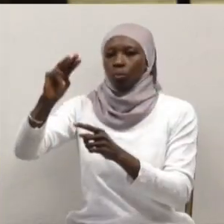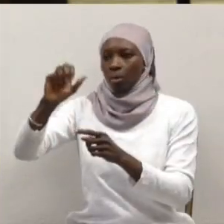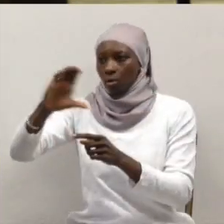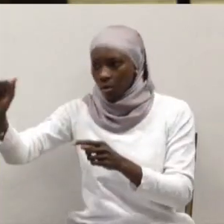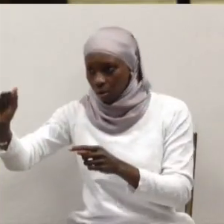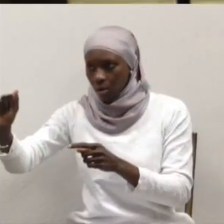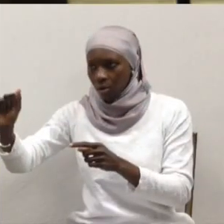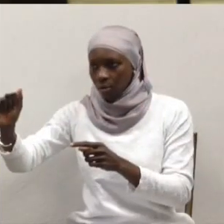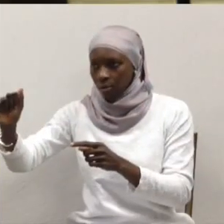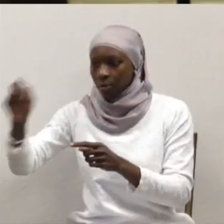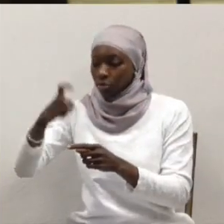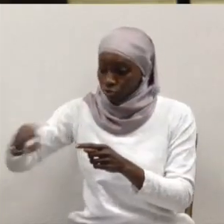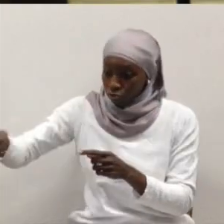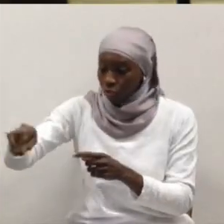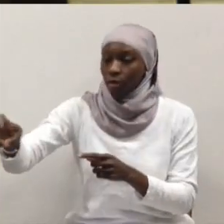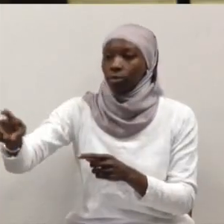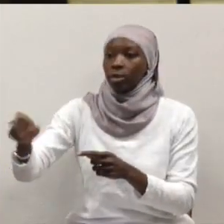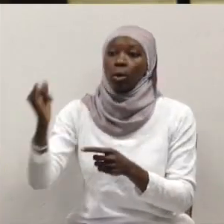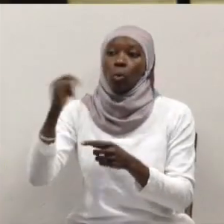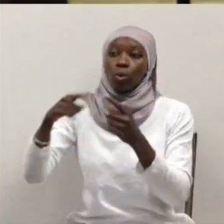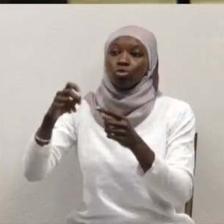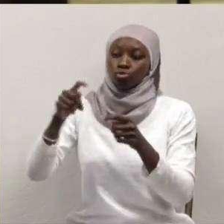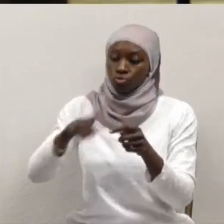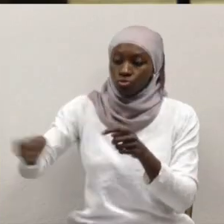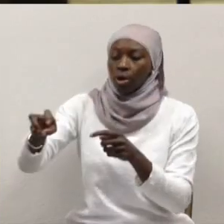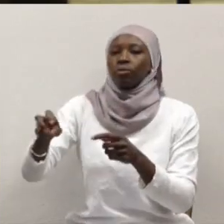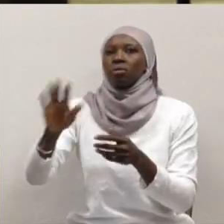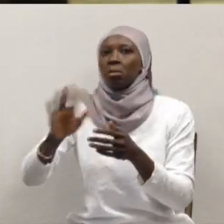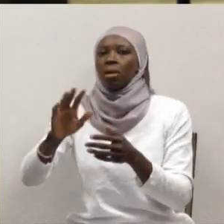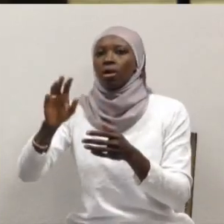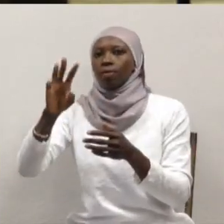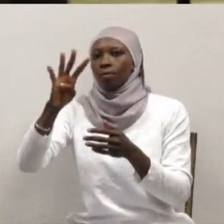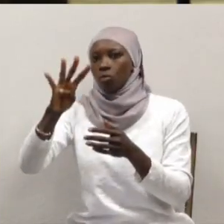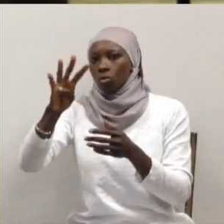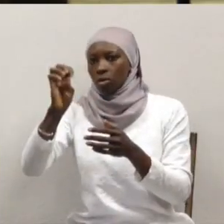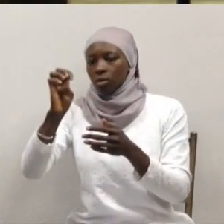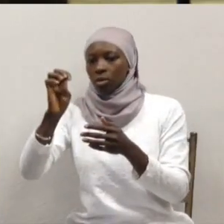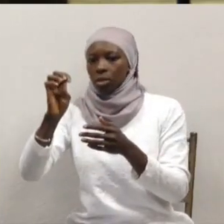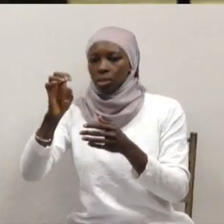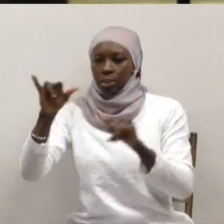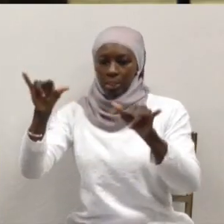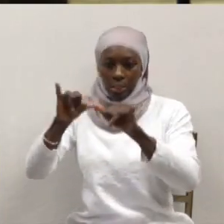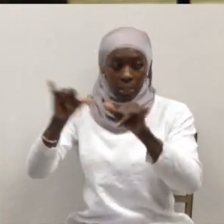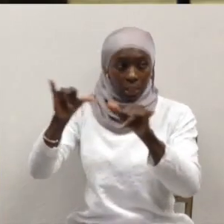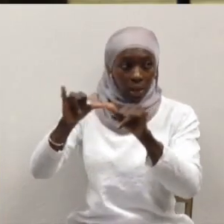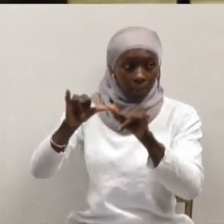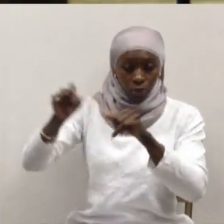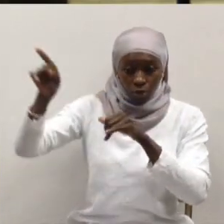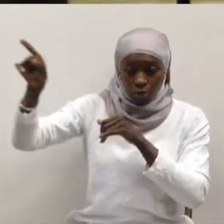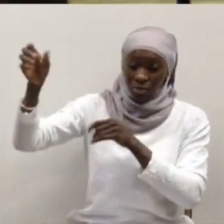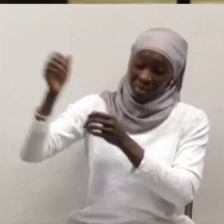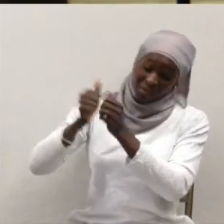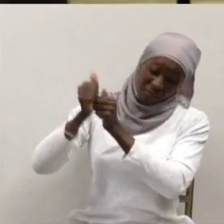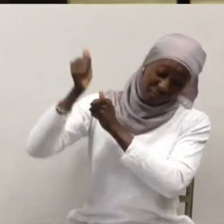for 400 kilometers away, down south from Medina to Mecca, definitely